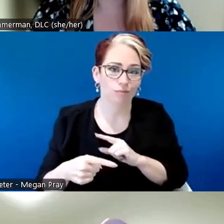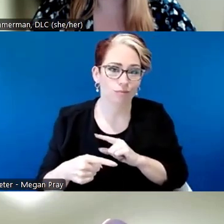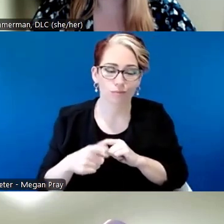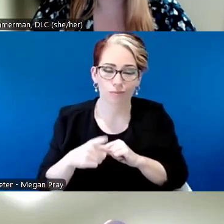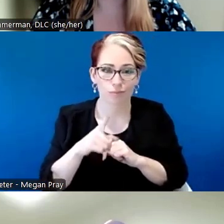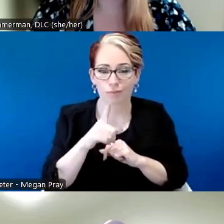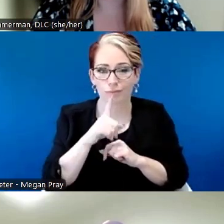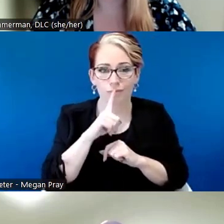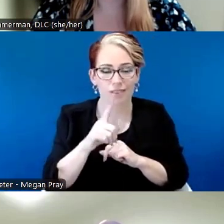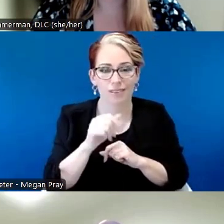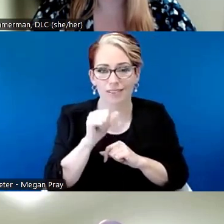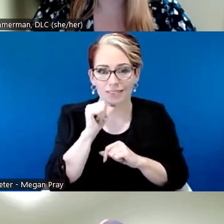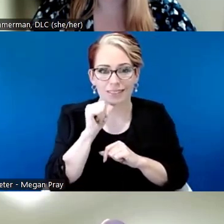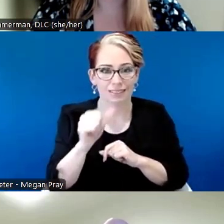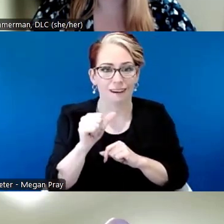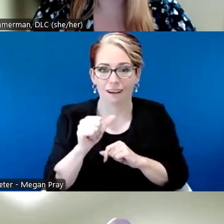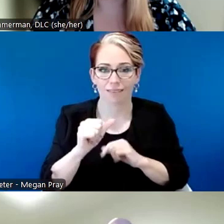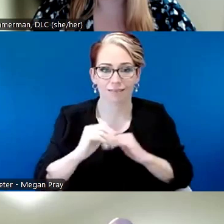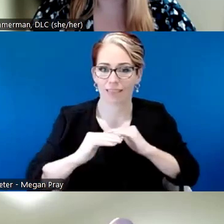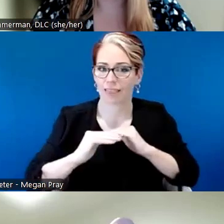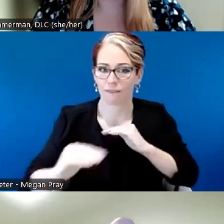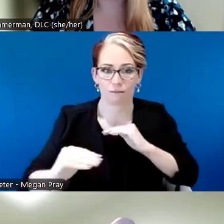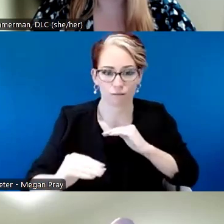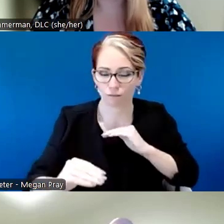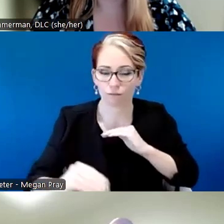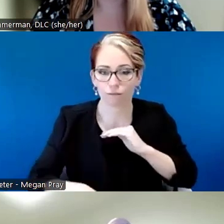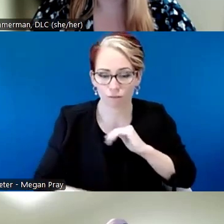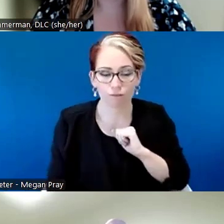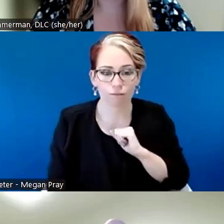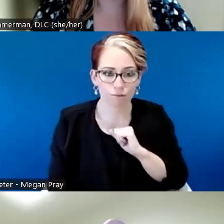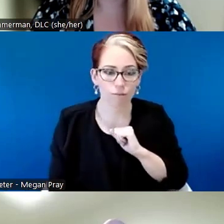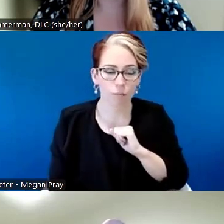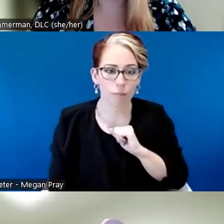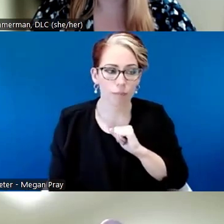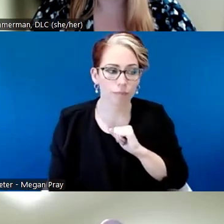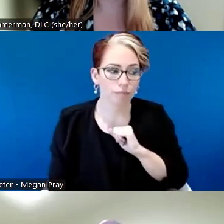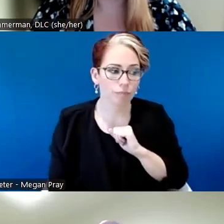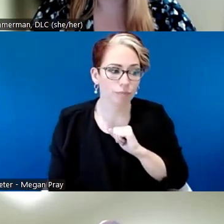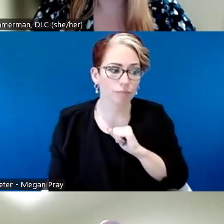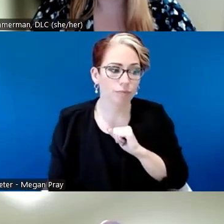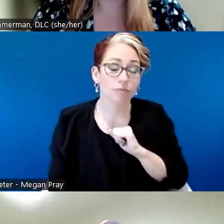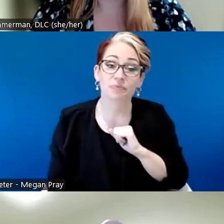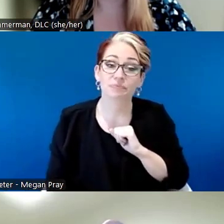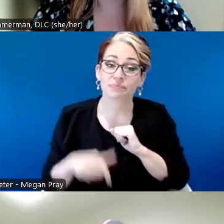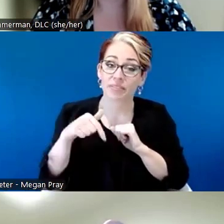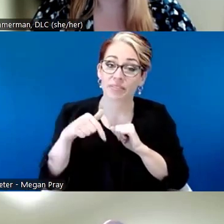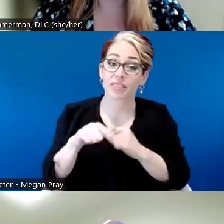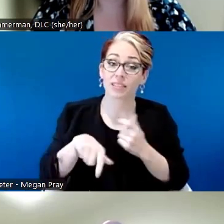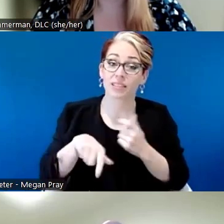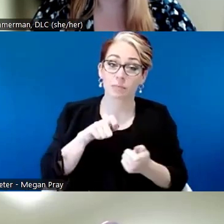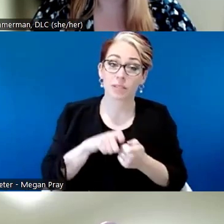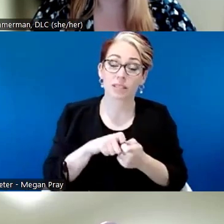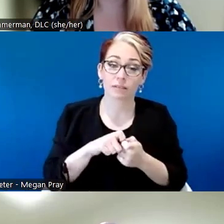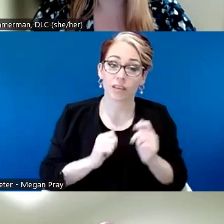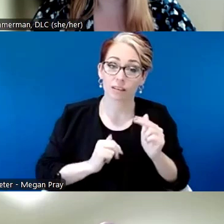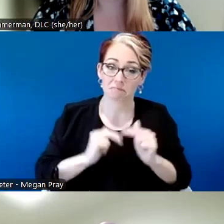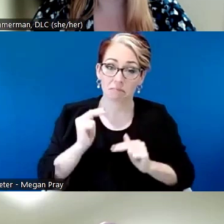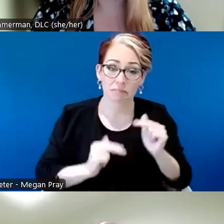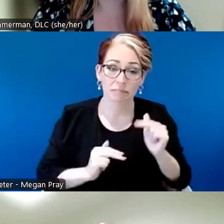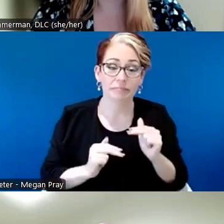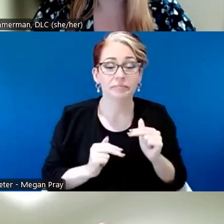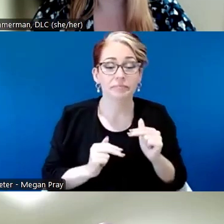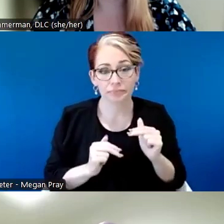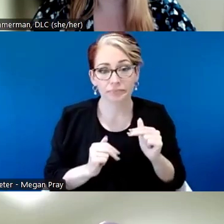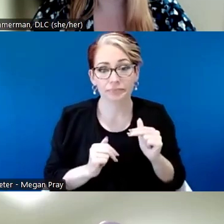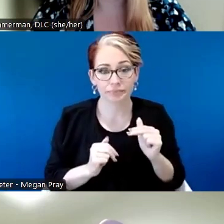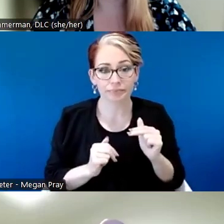level landing areas. So for this particular polling place, the